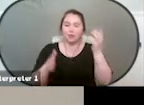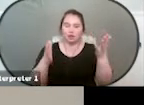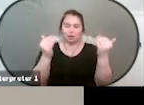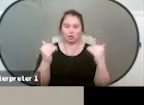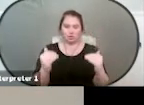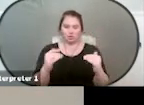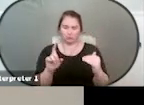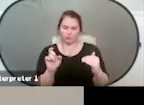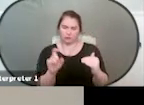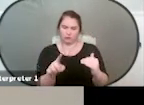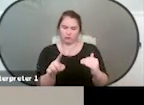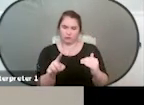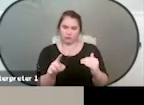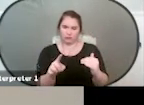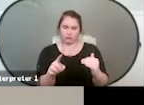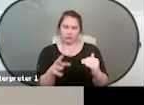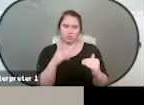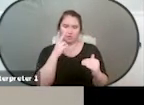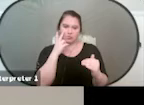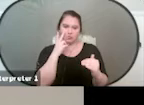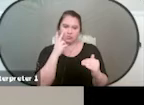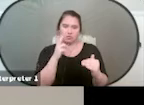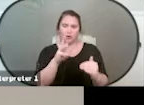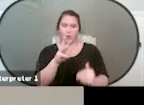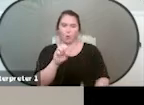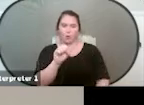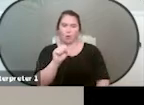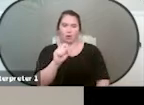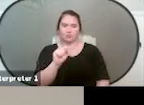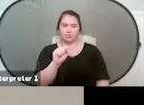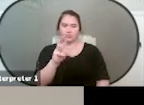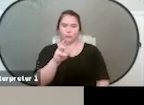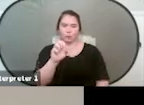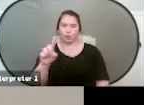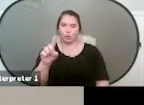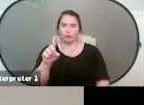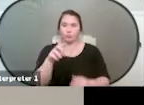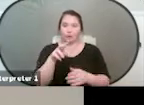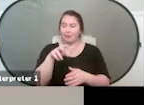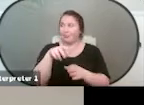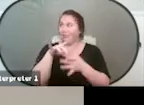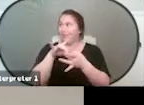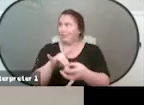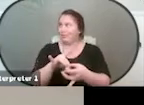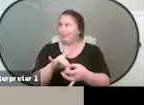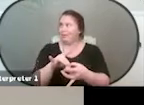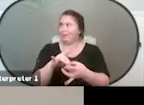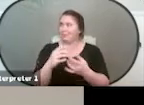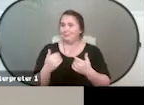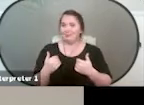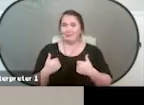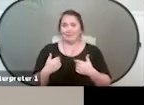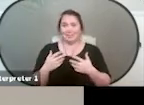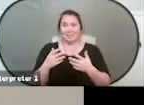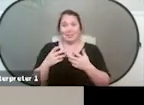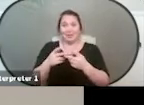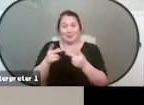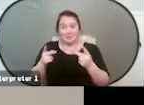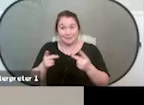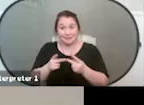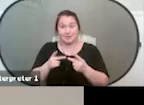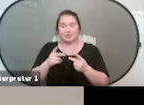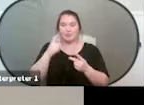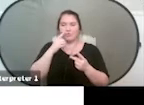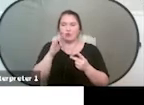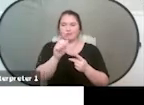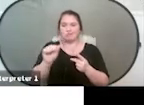And then there was a question for Westwood. It was related to, was there a plan in place for Westwood if any of the bond programs